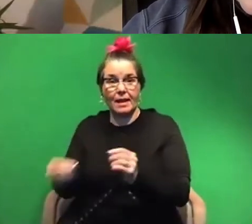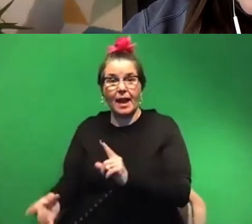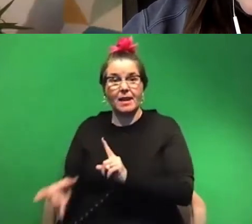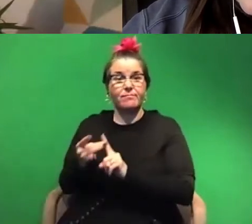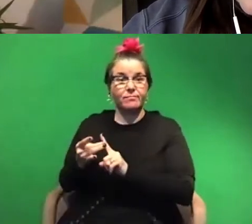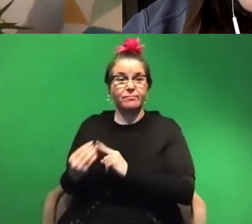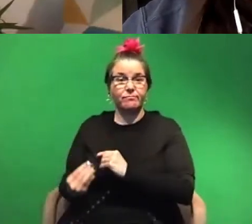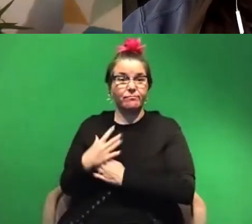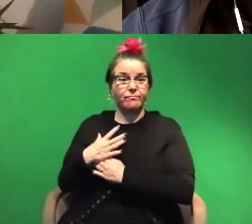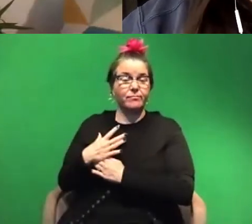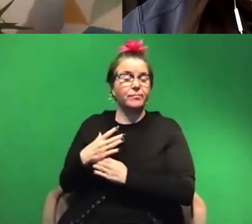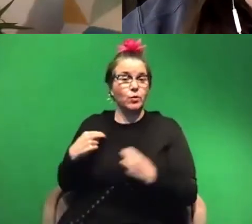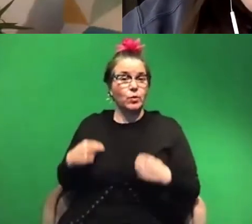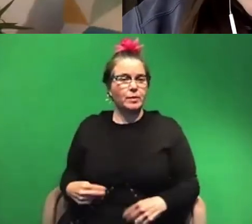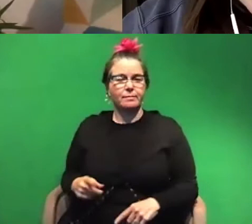humans.